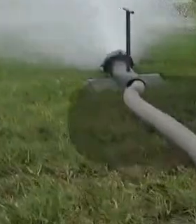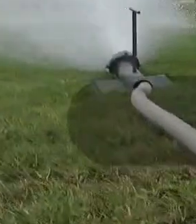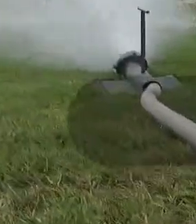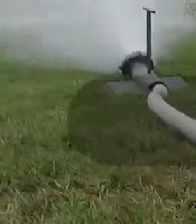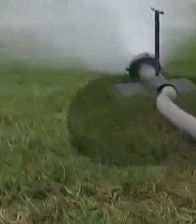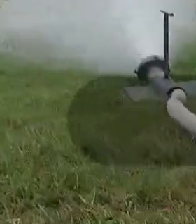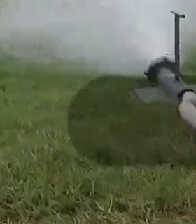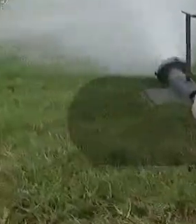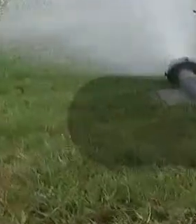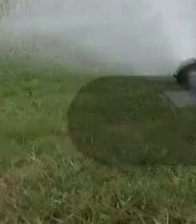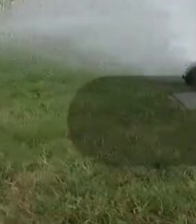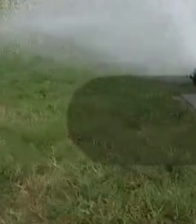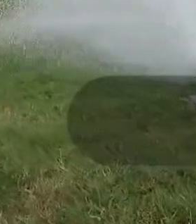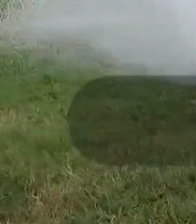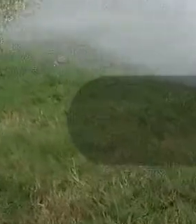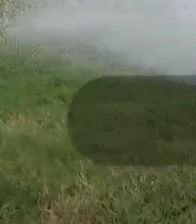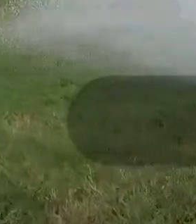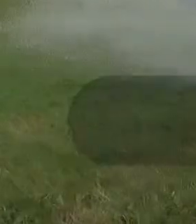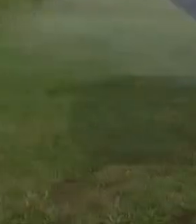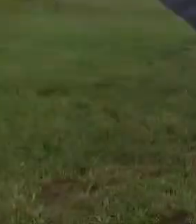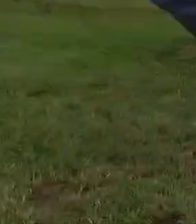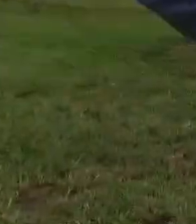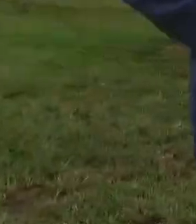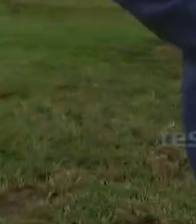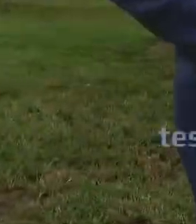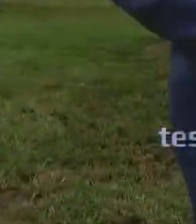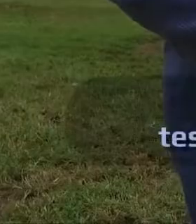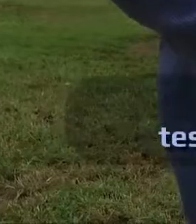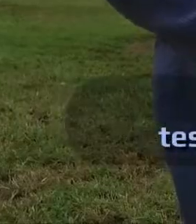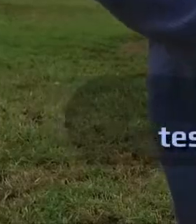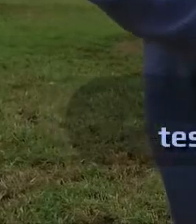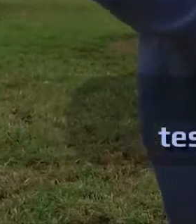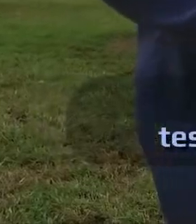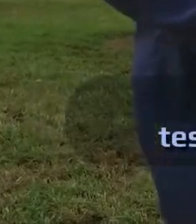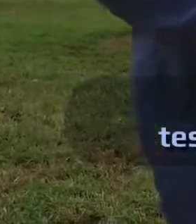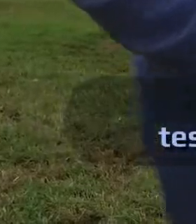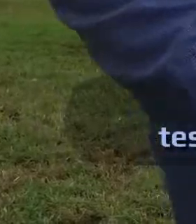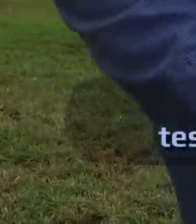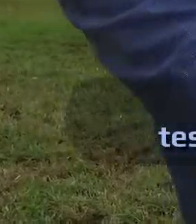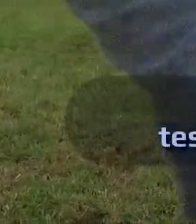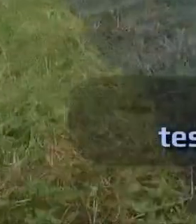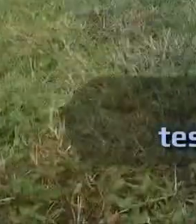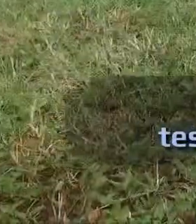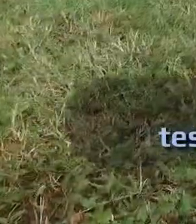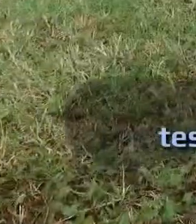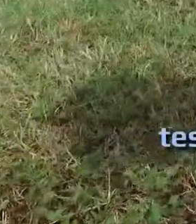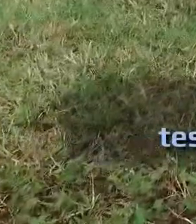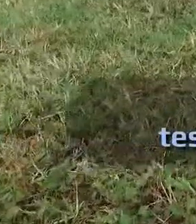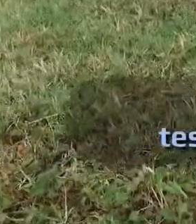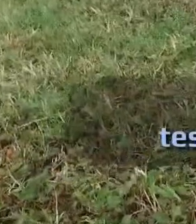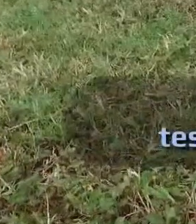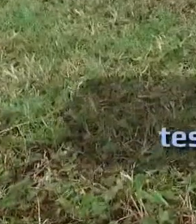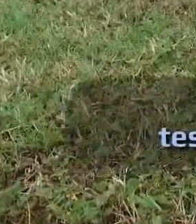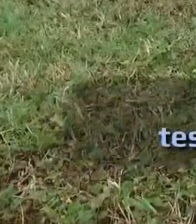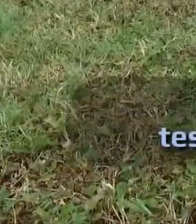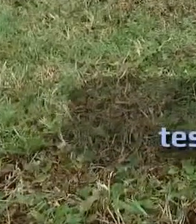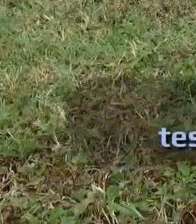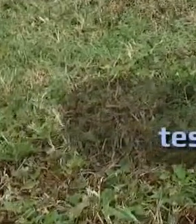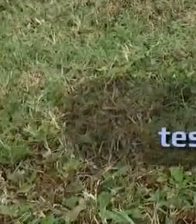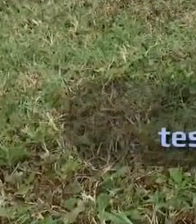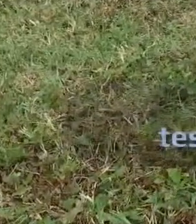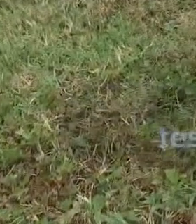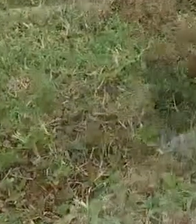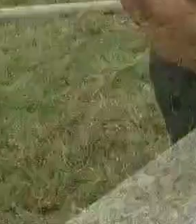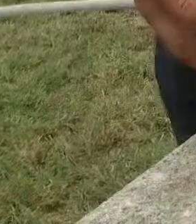Hydrant flushing is a routine part of the City of Corpus Christi water quality program. About 1,900 dead-end mains are flushed on a monthly basis to